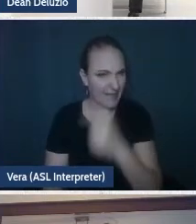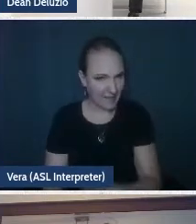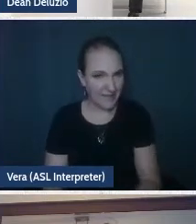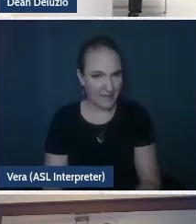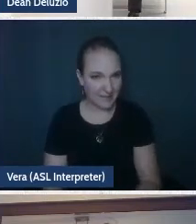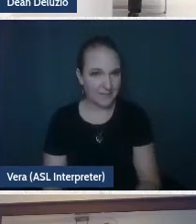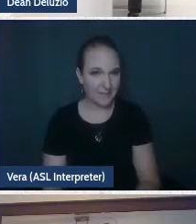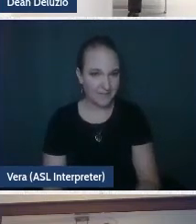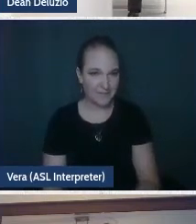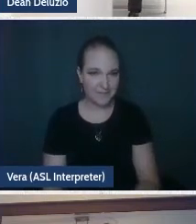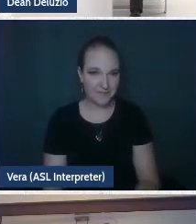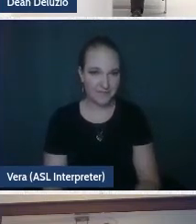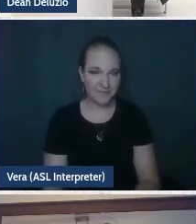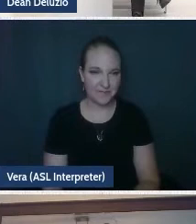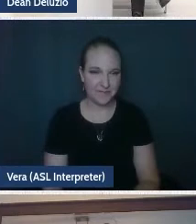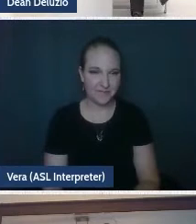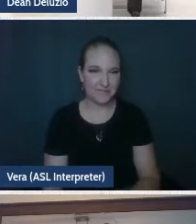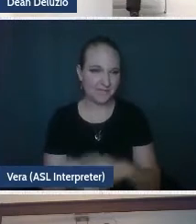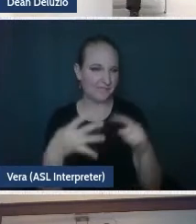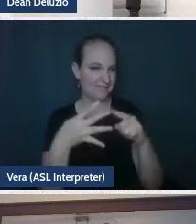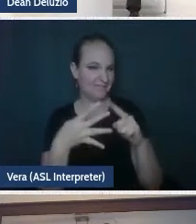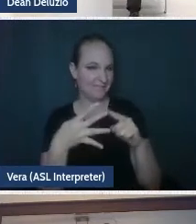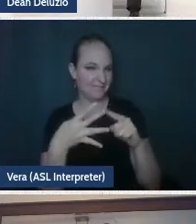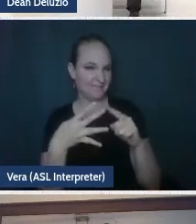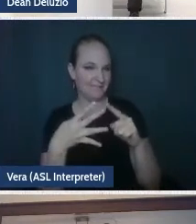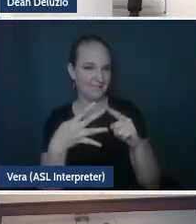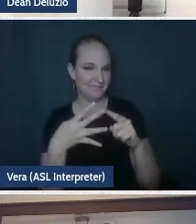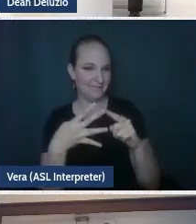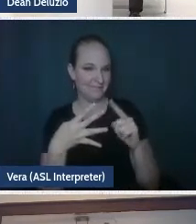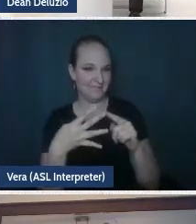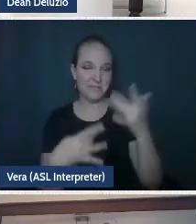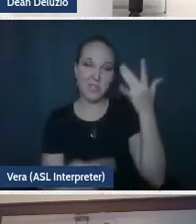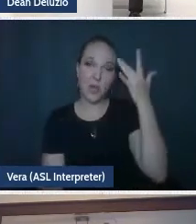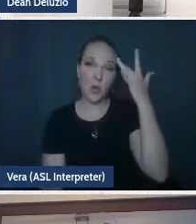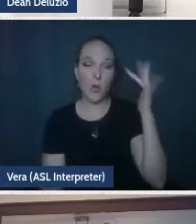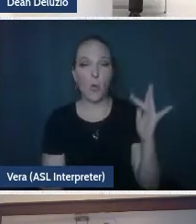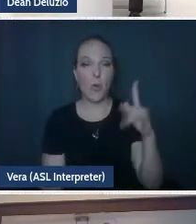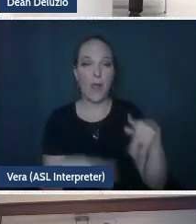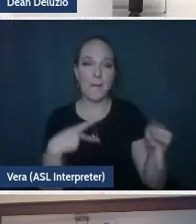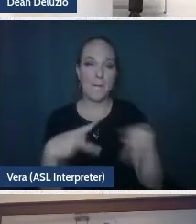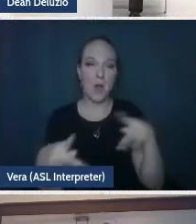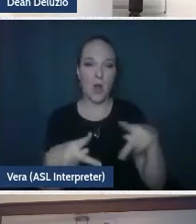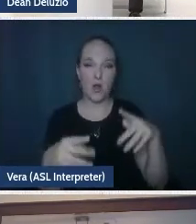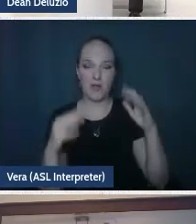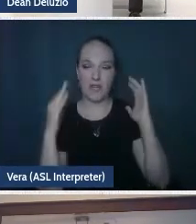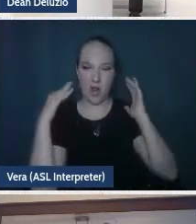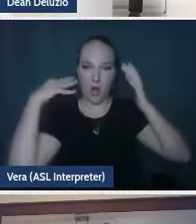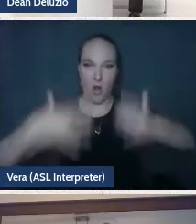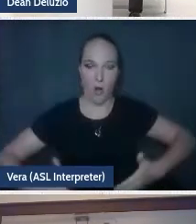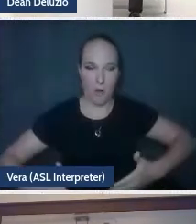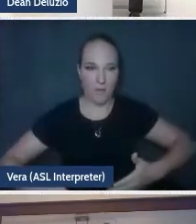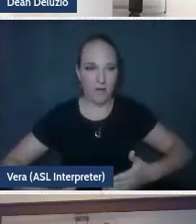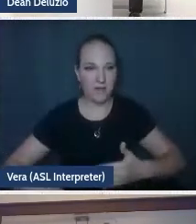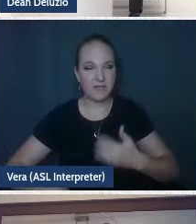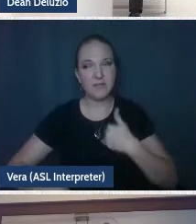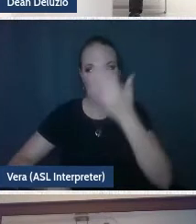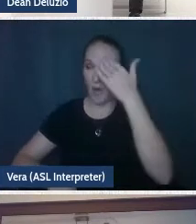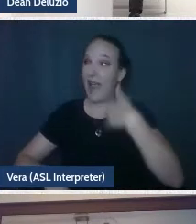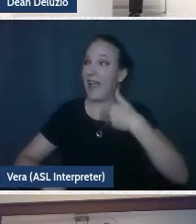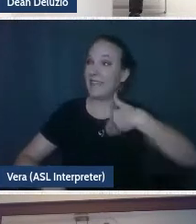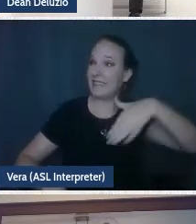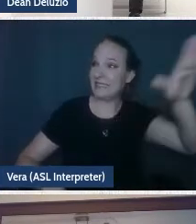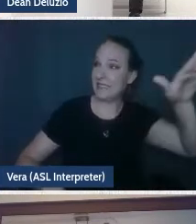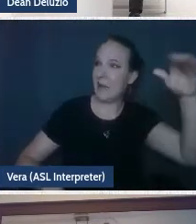is. Perhaps. Yep, the Golden Party Army. I know when I came back to Queens after being away for a while, I had not heard of that term. Maybe it was just